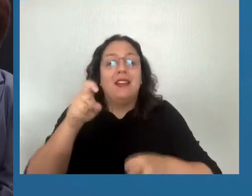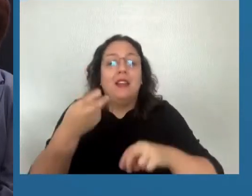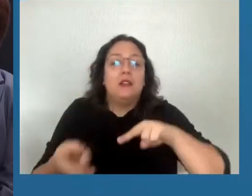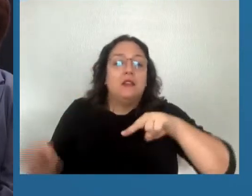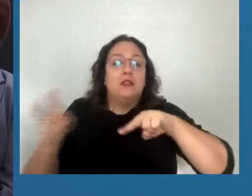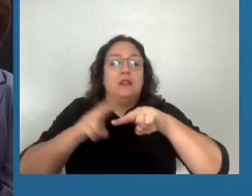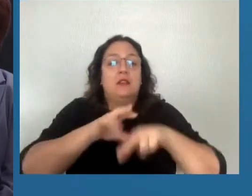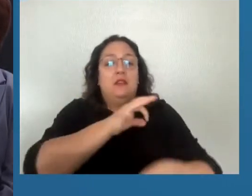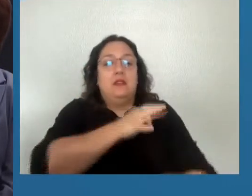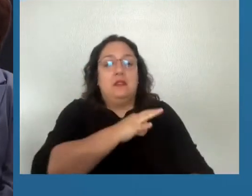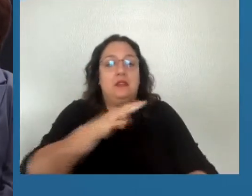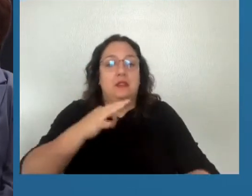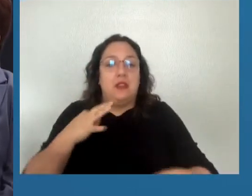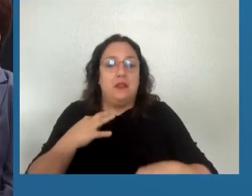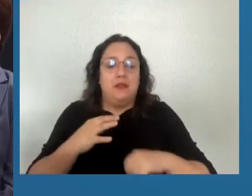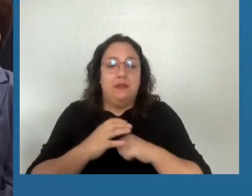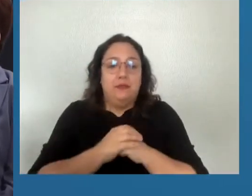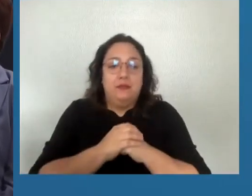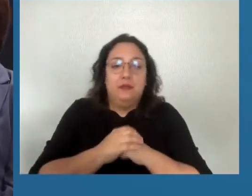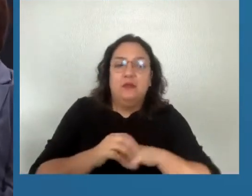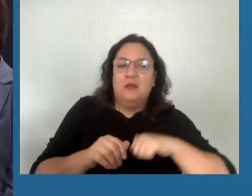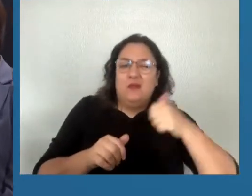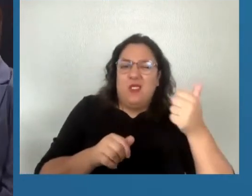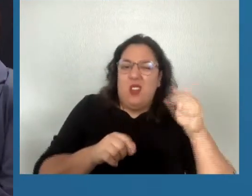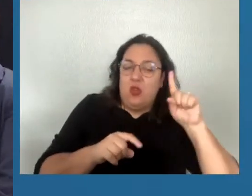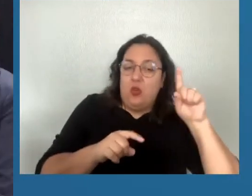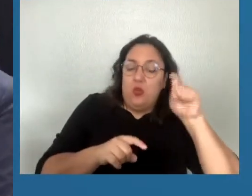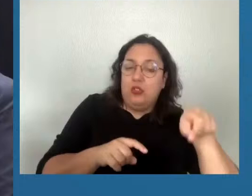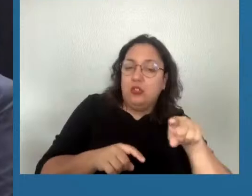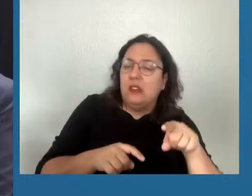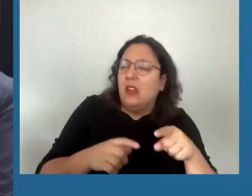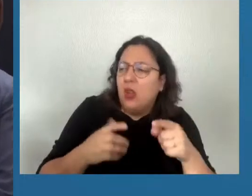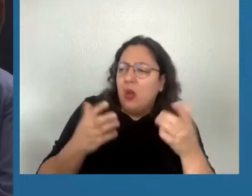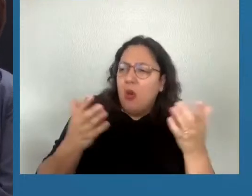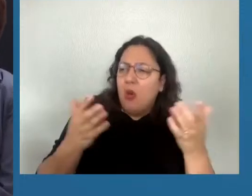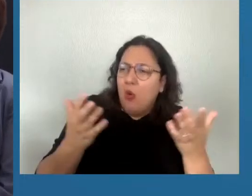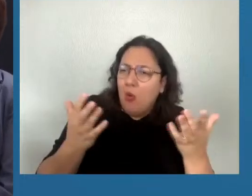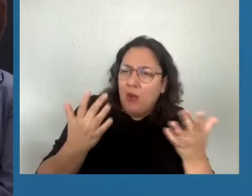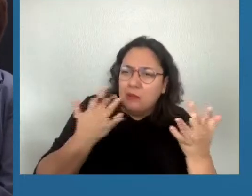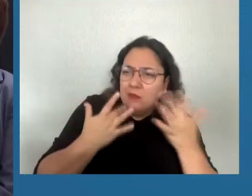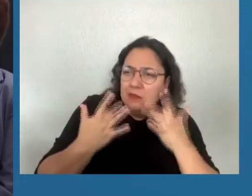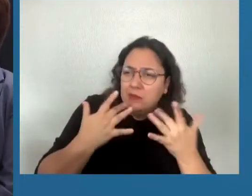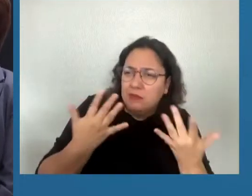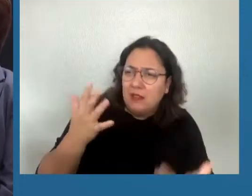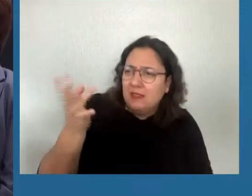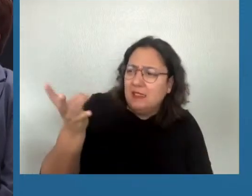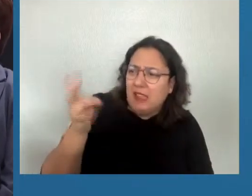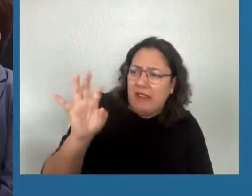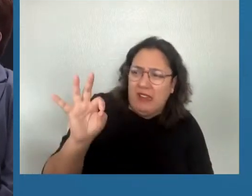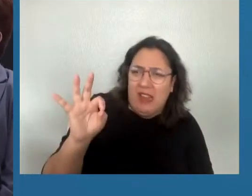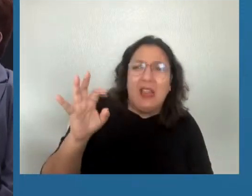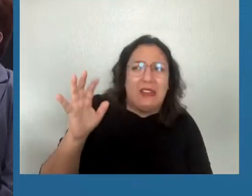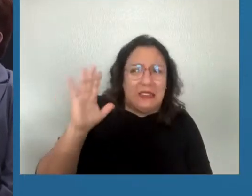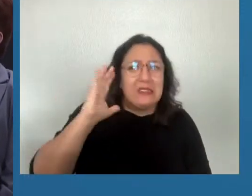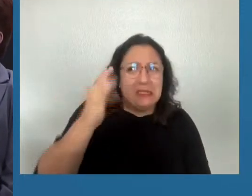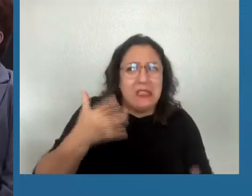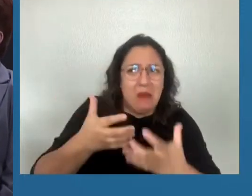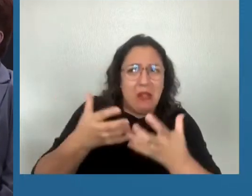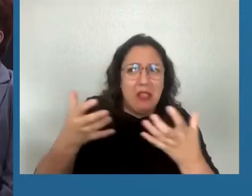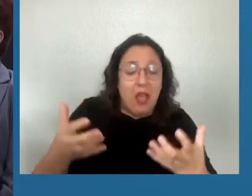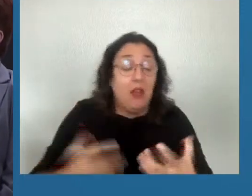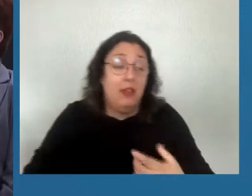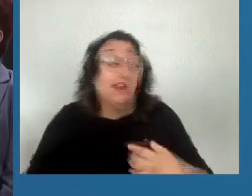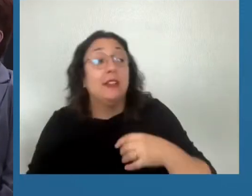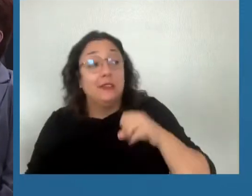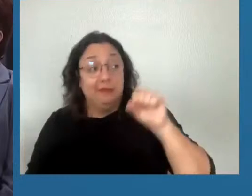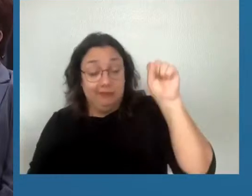kind of a void does that leave then in Albany? I mean, 79 people, that seems like a huge deficit in the police department. Yeah, it does. It definitely leaves a void, and